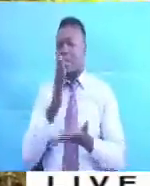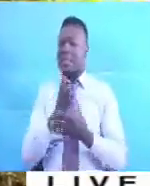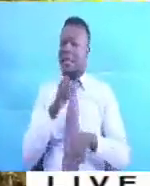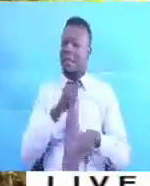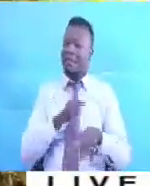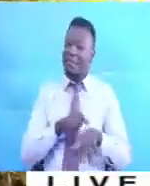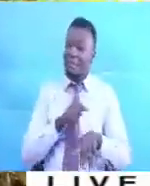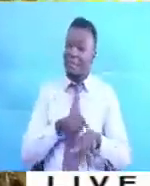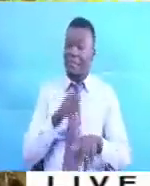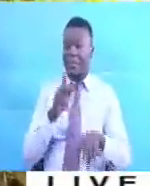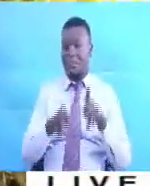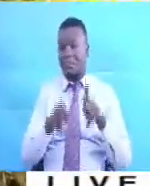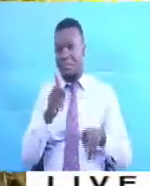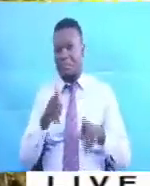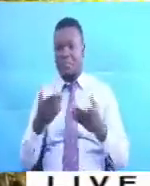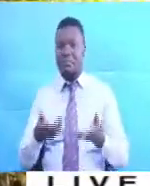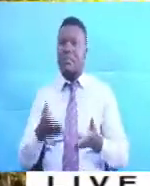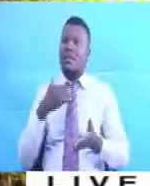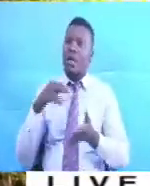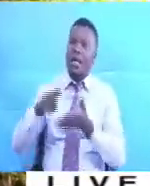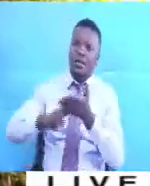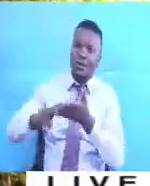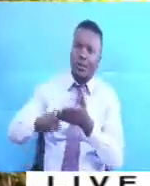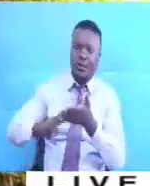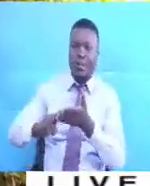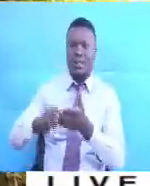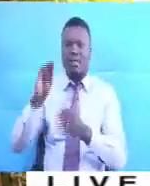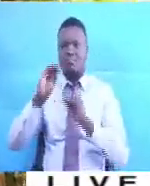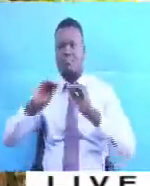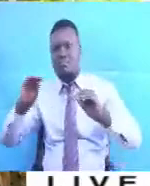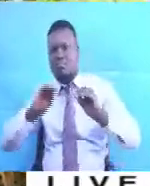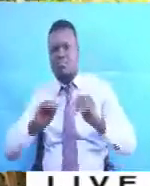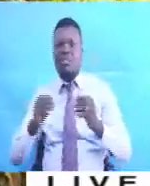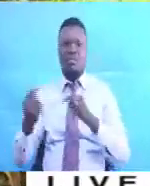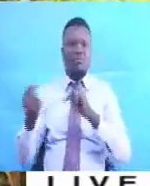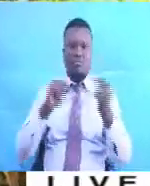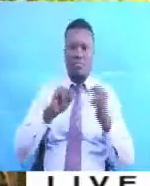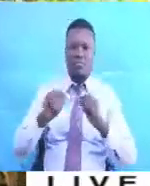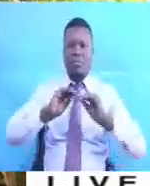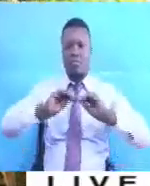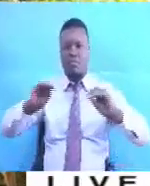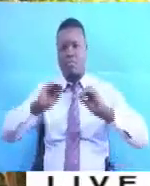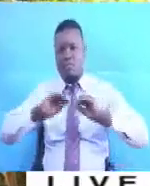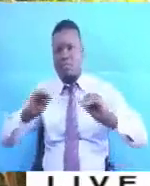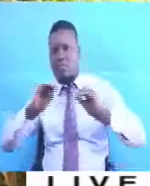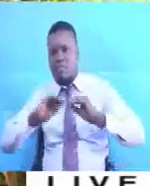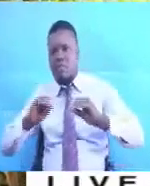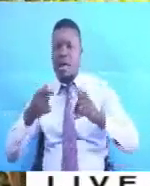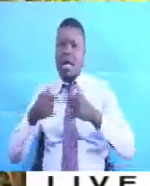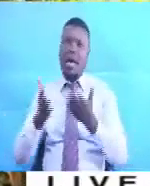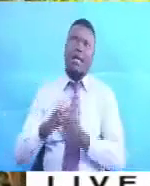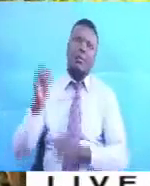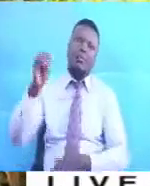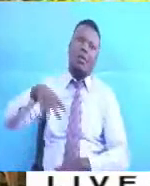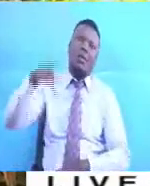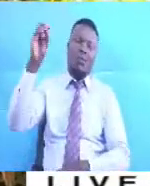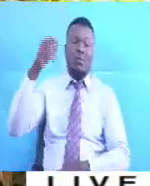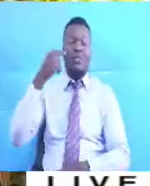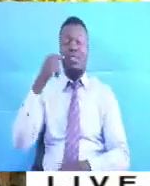probably going to use electricity during evening hours for studying, doing homework, and power goes off. So it is a serious